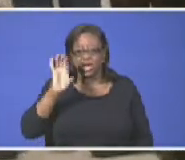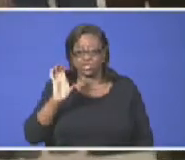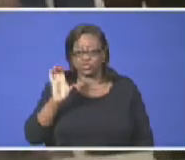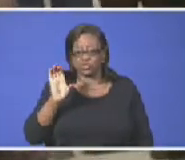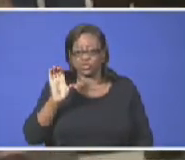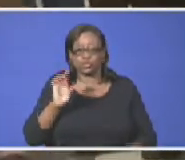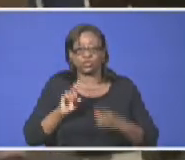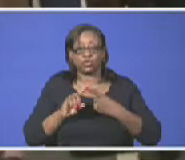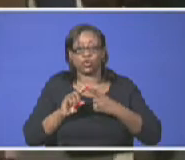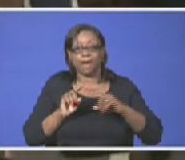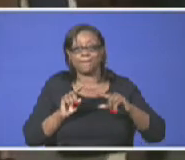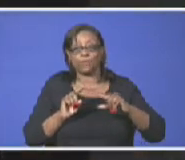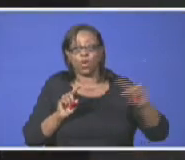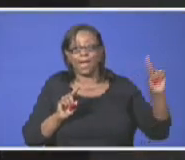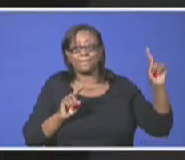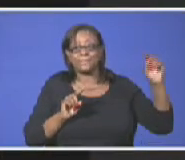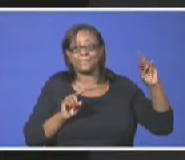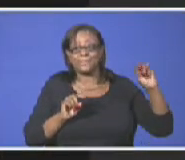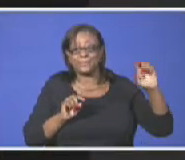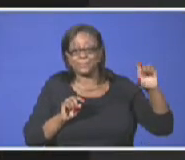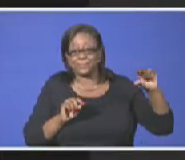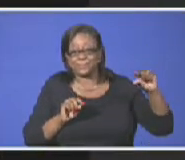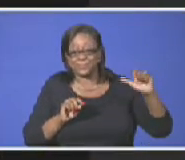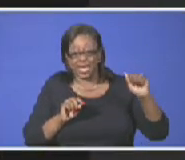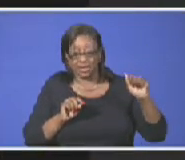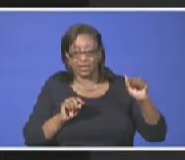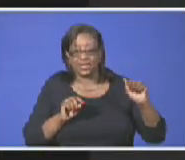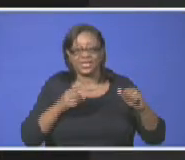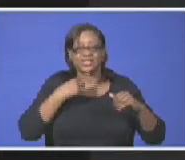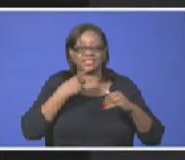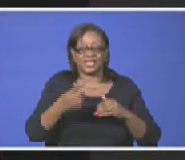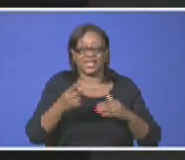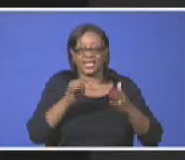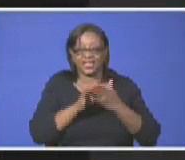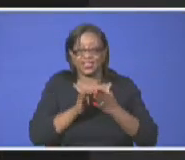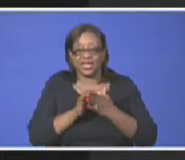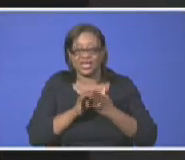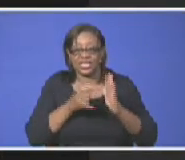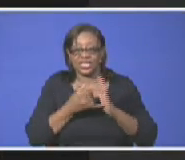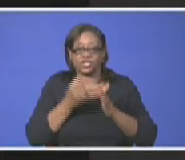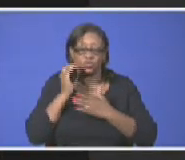1 megawatt. So those are the two programs that we currently have in place in the renewable energy